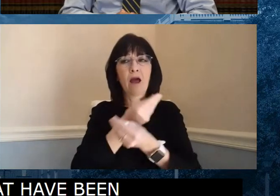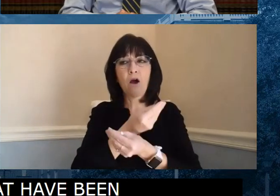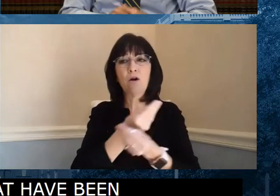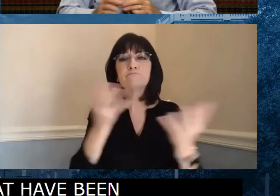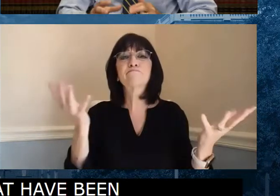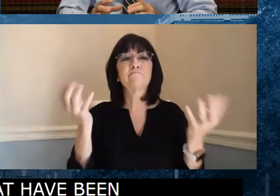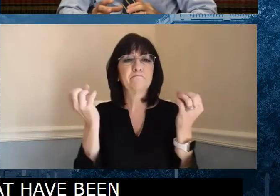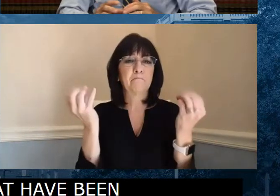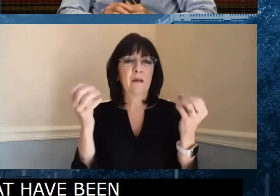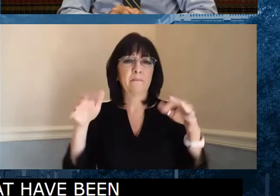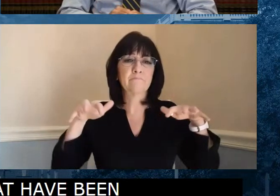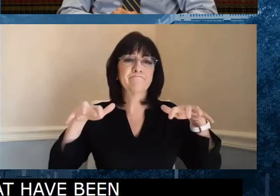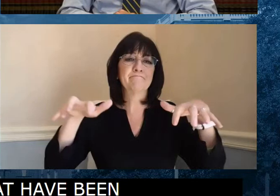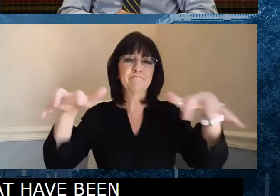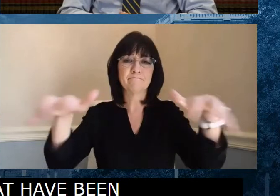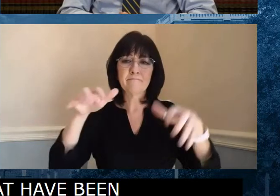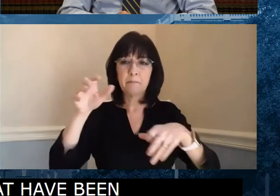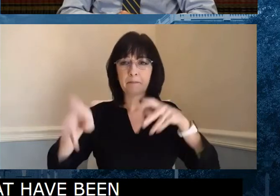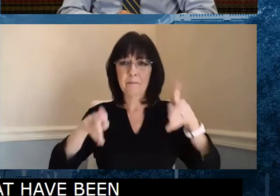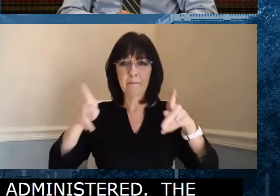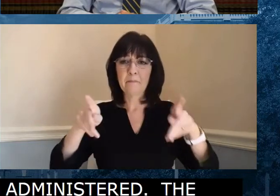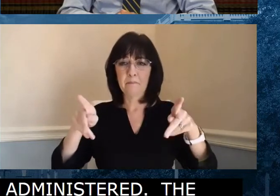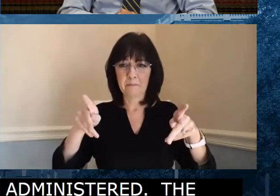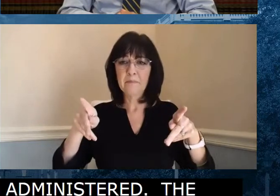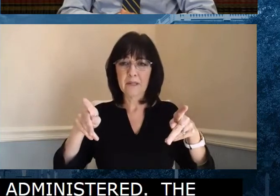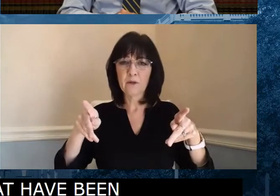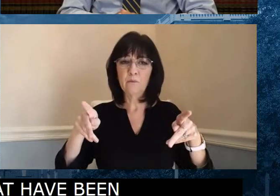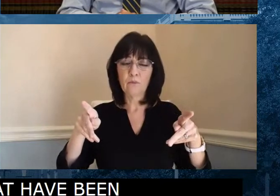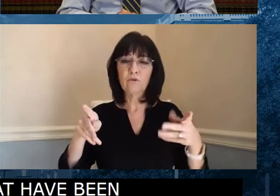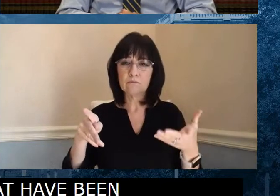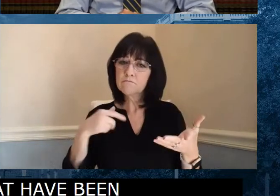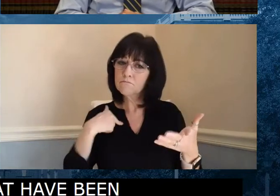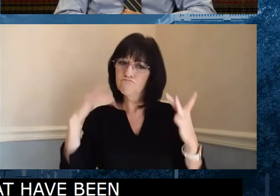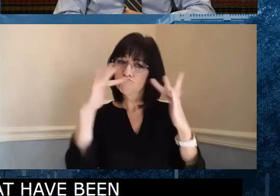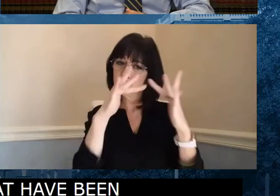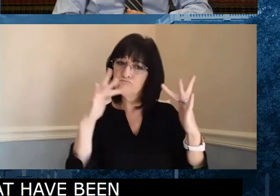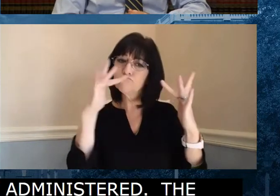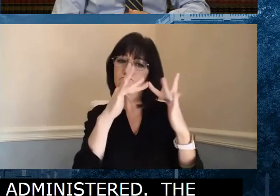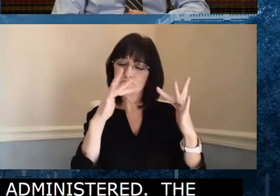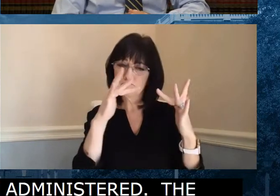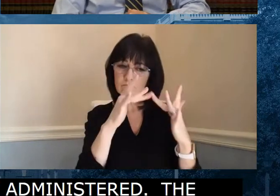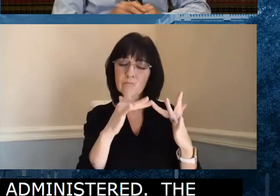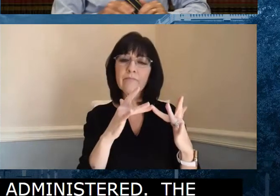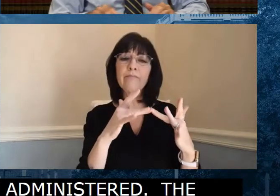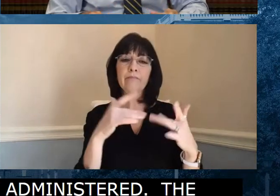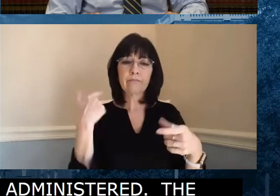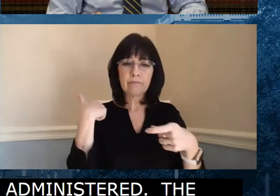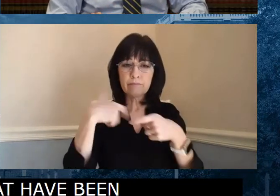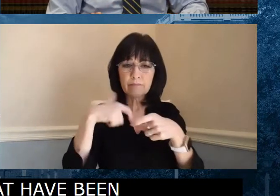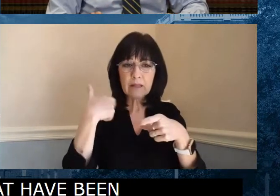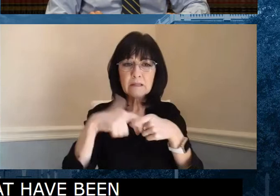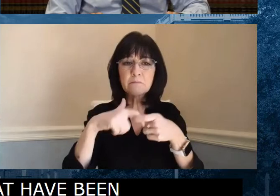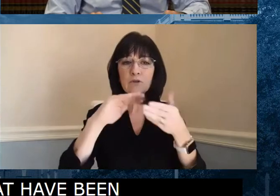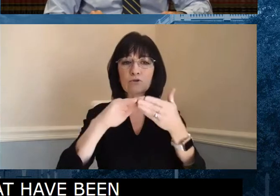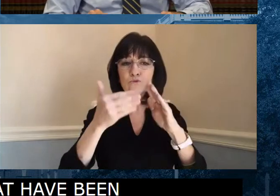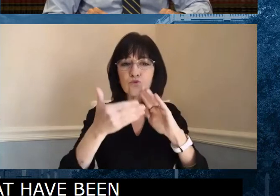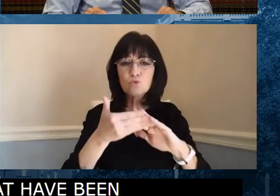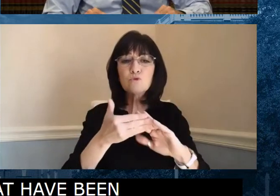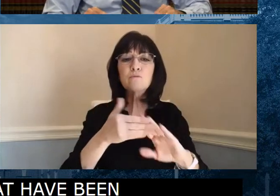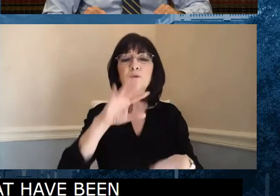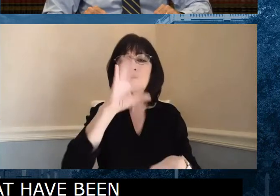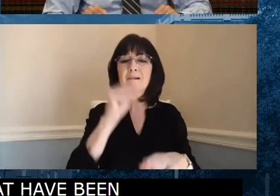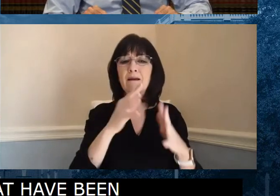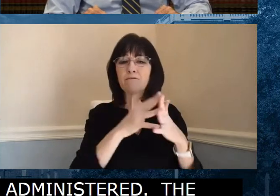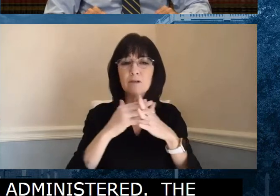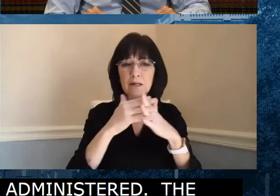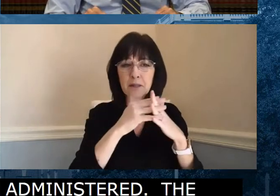3 counties. Our outreach, community outreach to the Latino and African-American communities up and down our state with Lisa